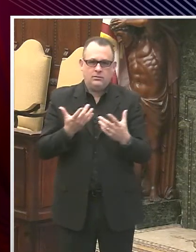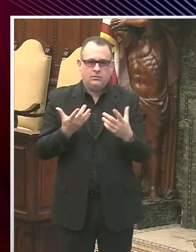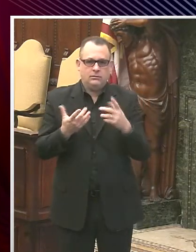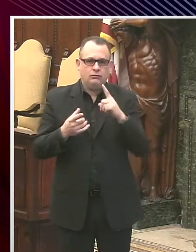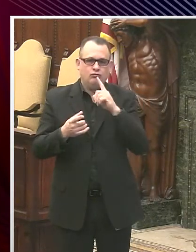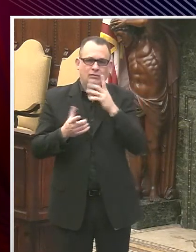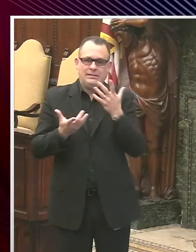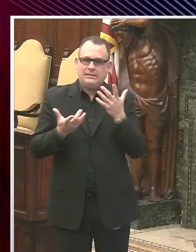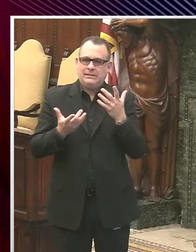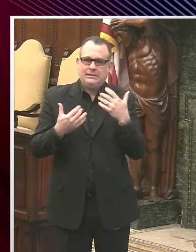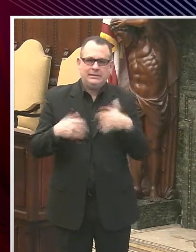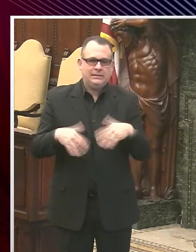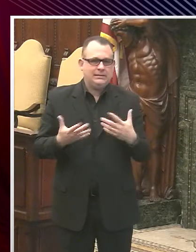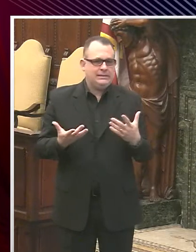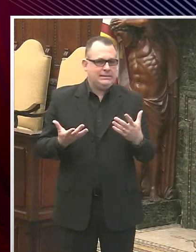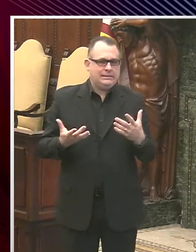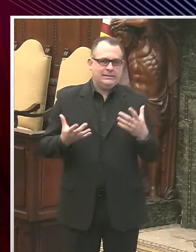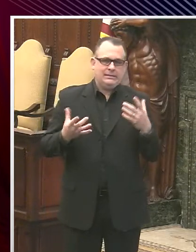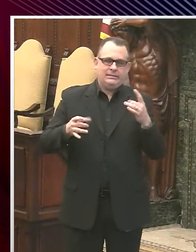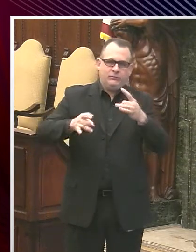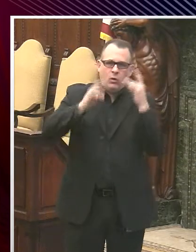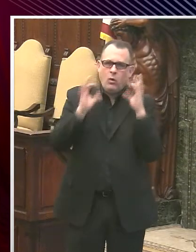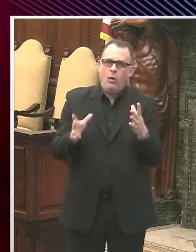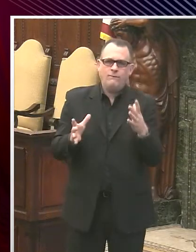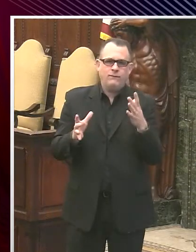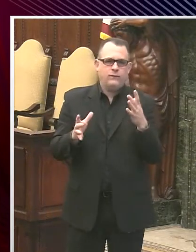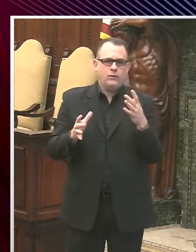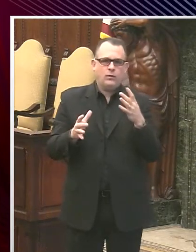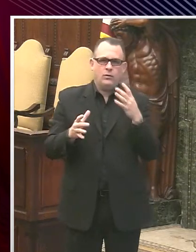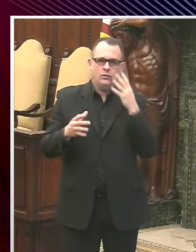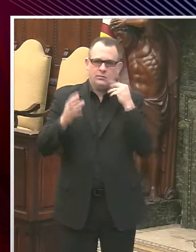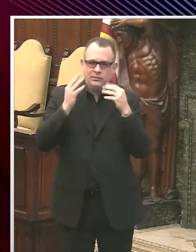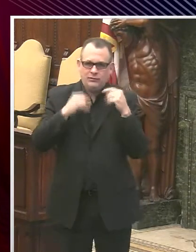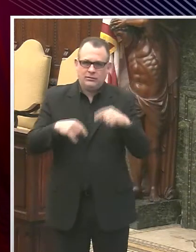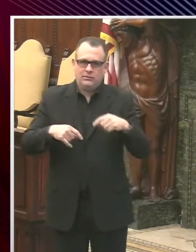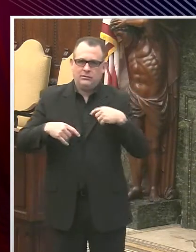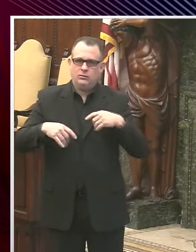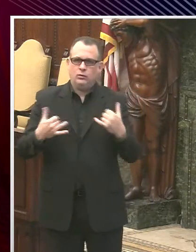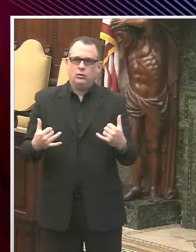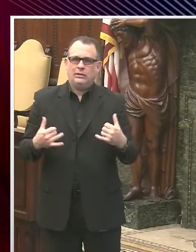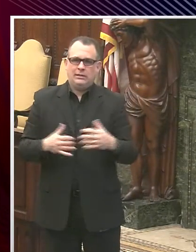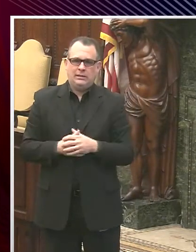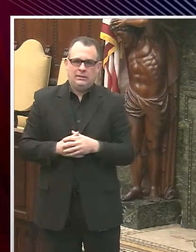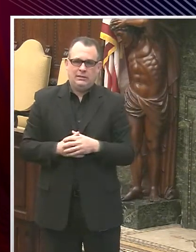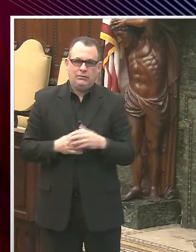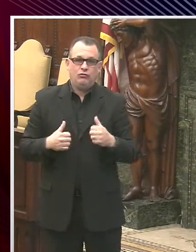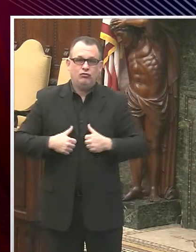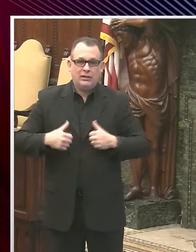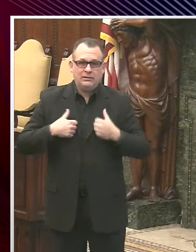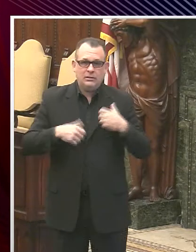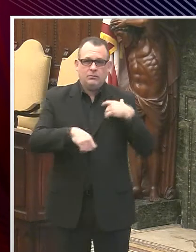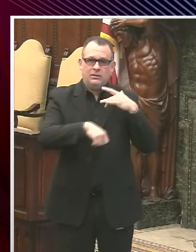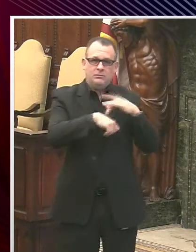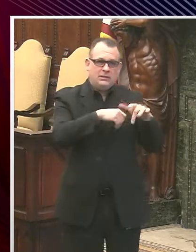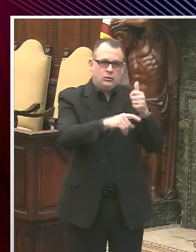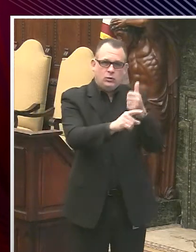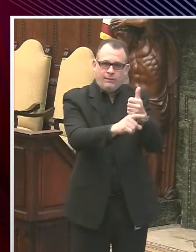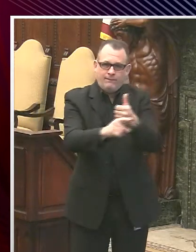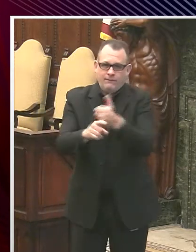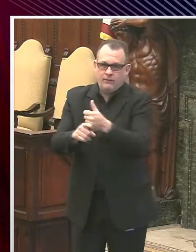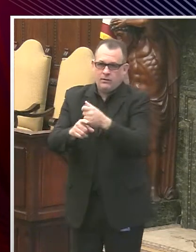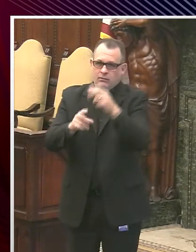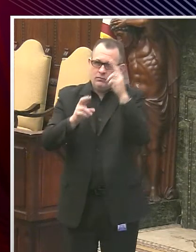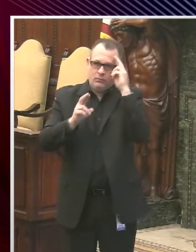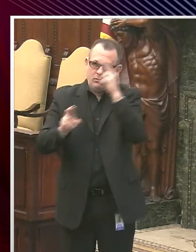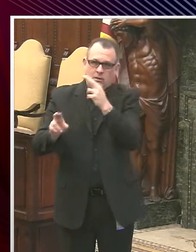opportunities for reflection have been organized throughout the day today, and we encourage residents to make space for this in their own ways as well. This morning,